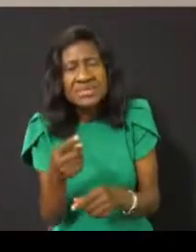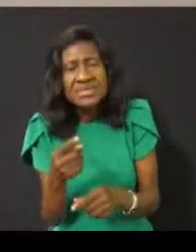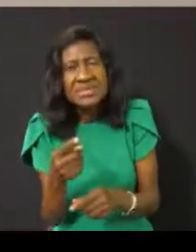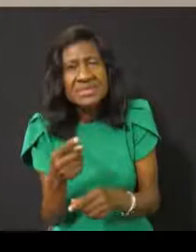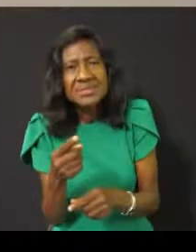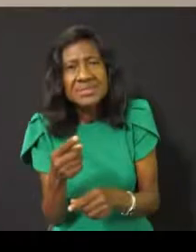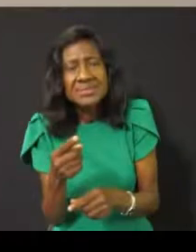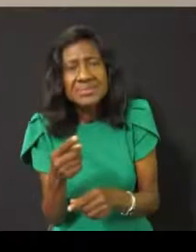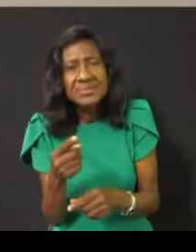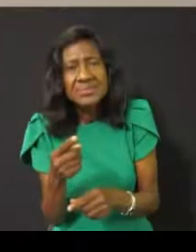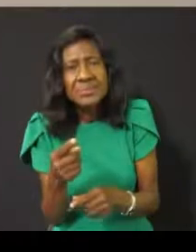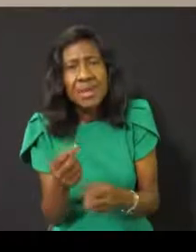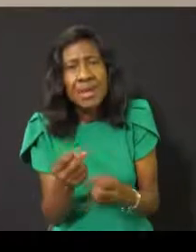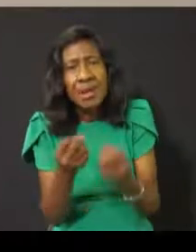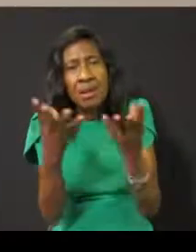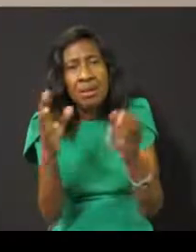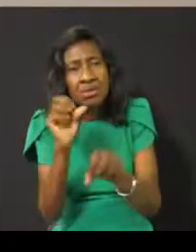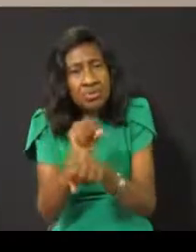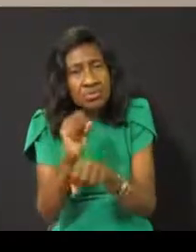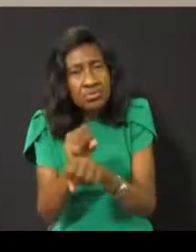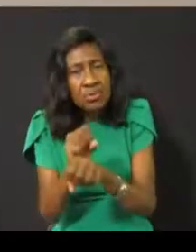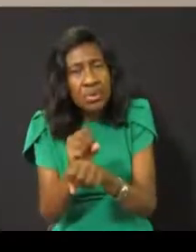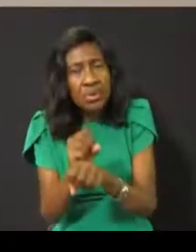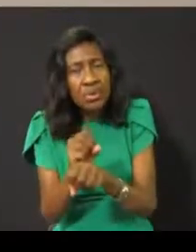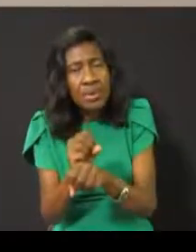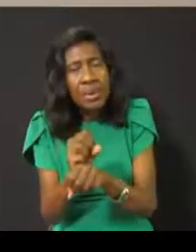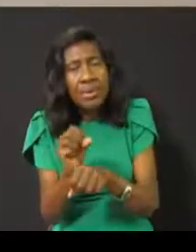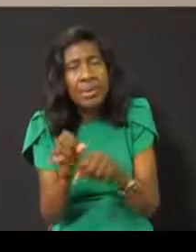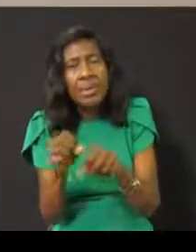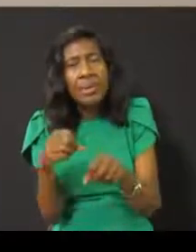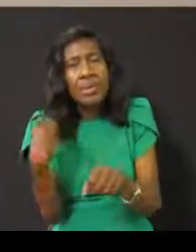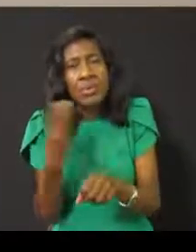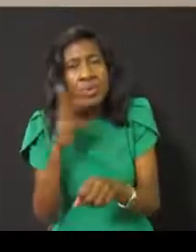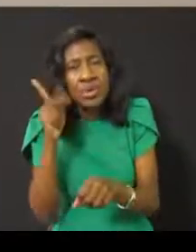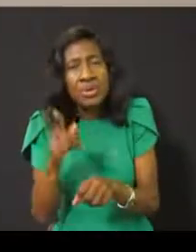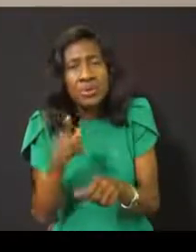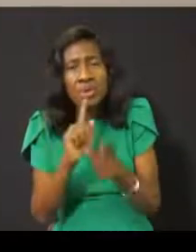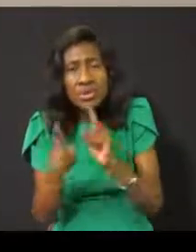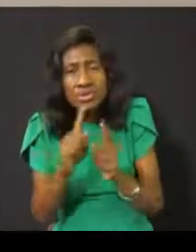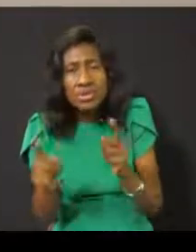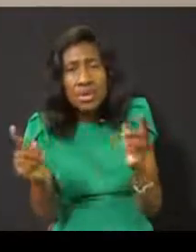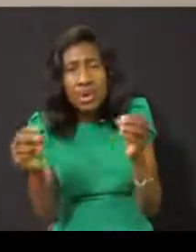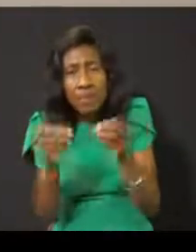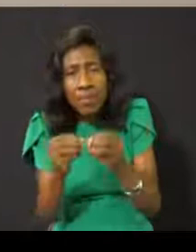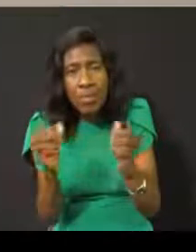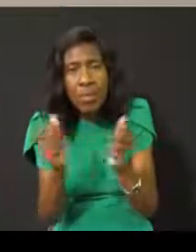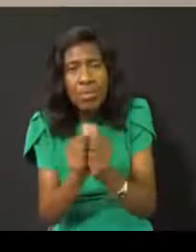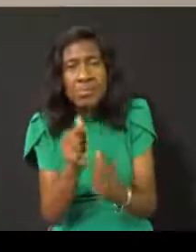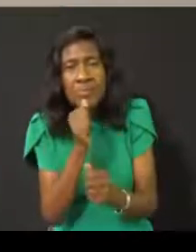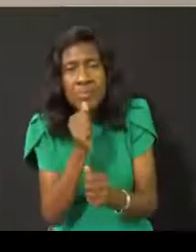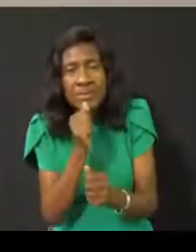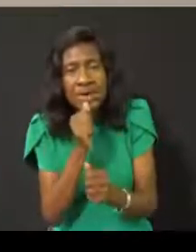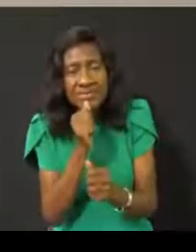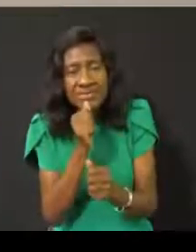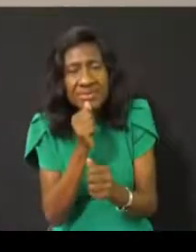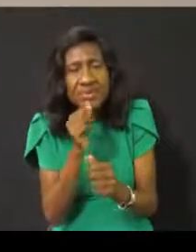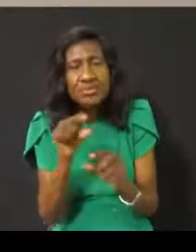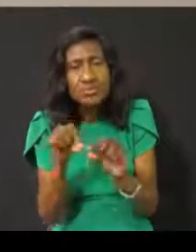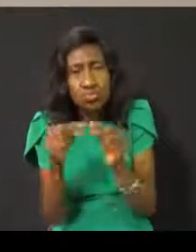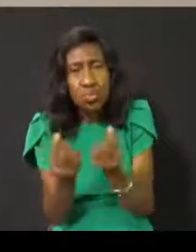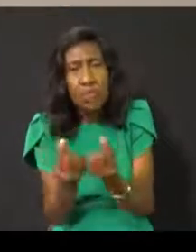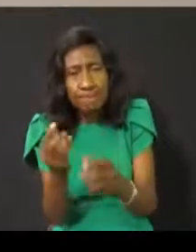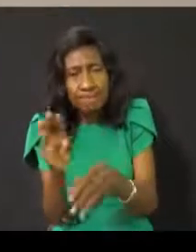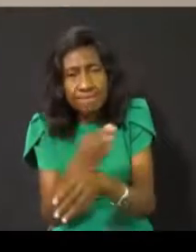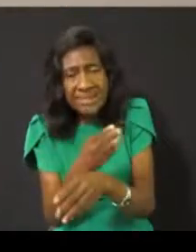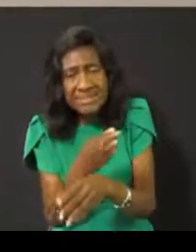that there's a lot of work going on. We will be engaging further with the private sector. We will be making sure that all the